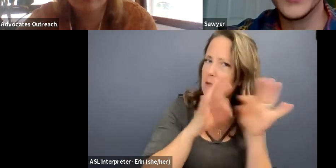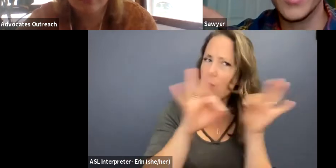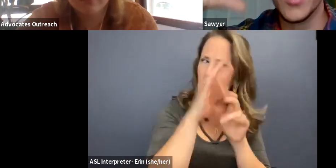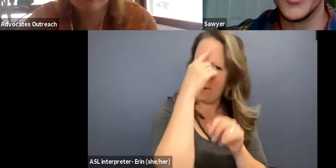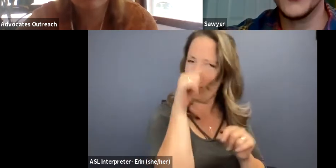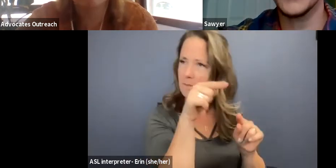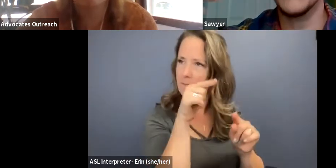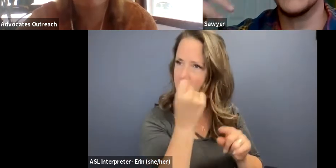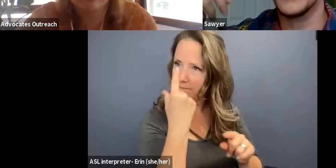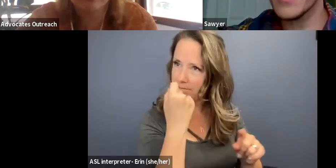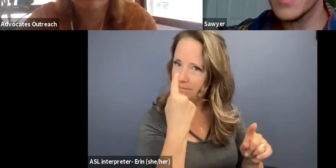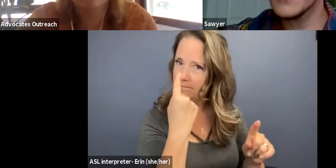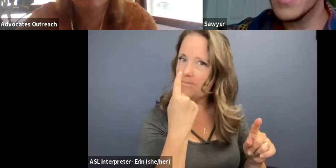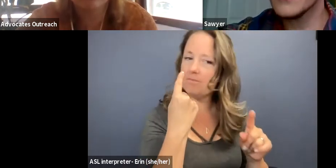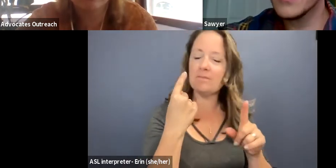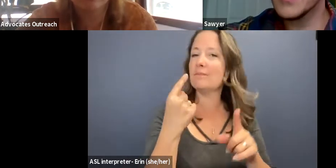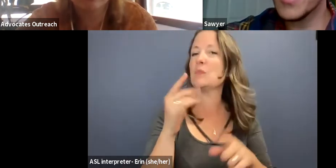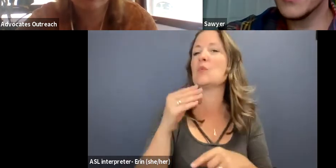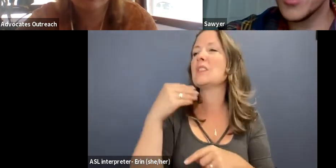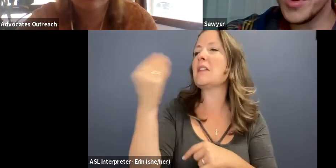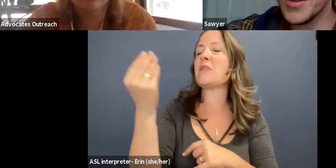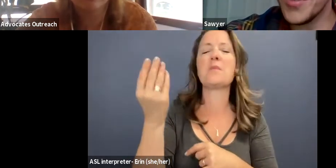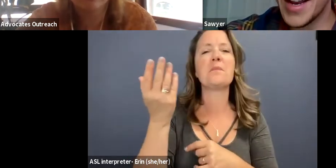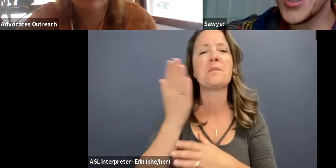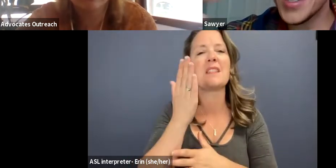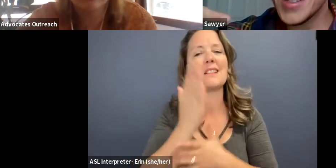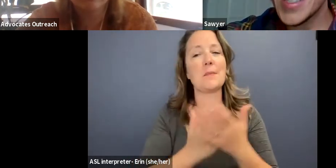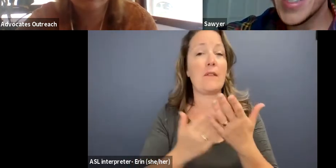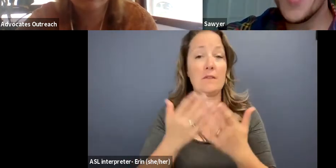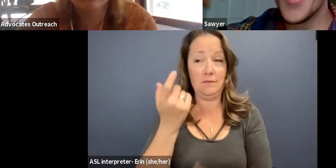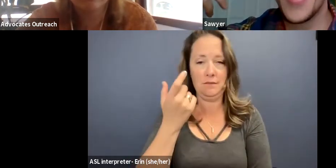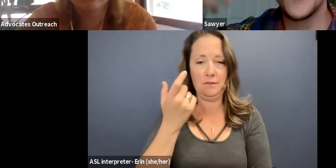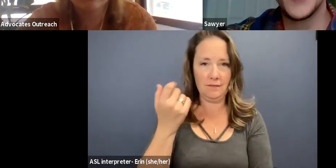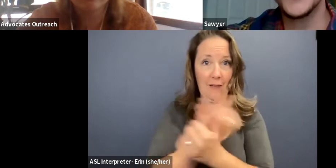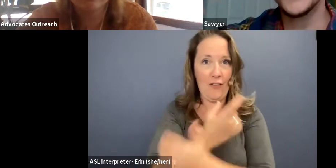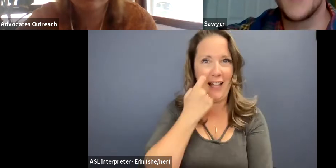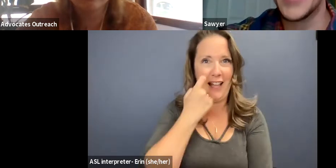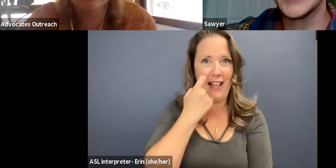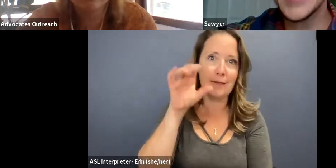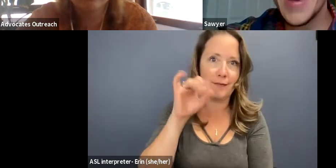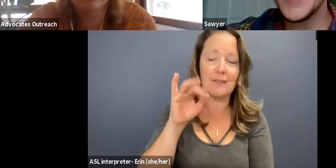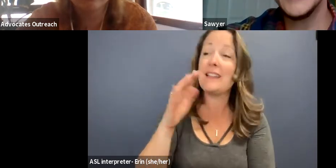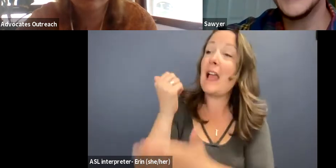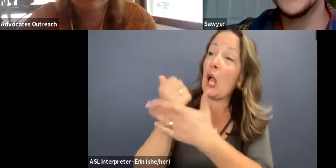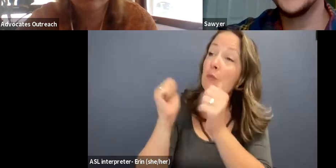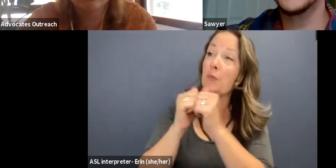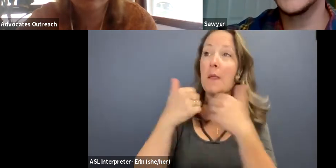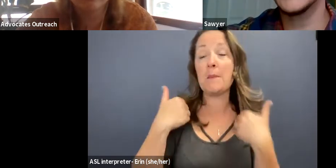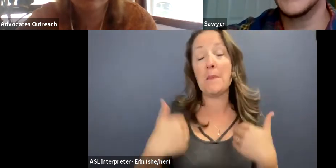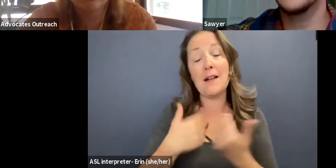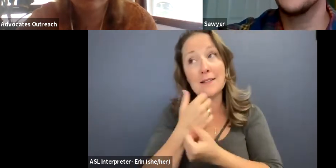good for young kids. Like, these are my eyes, this is my nose, this is my vulva, these are my toes,